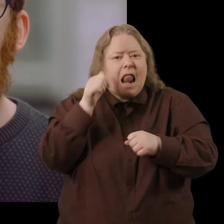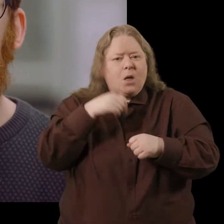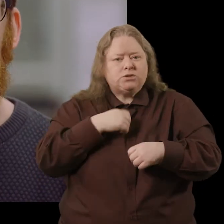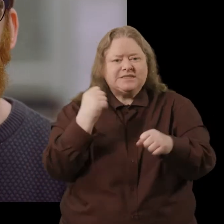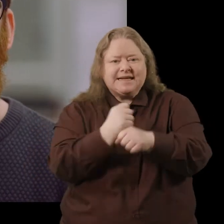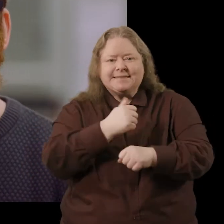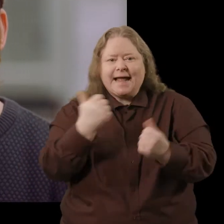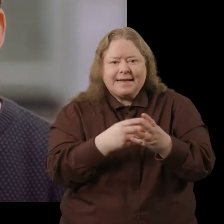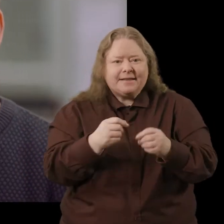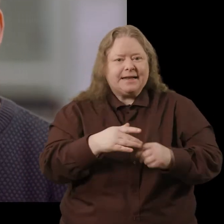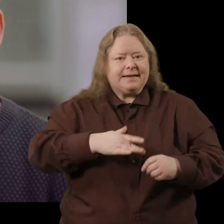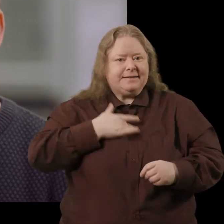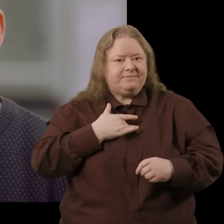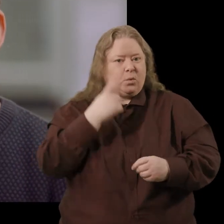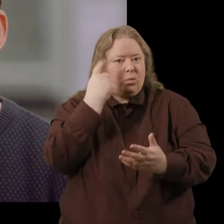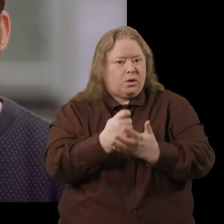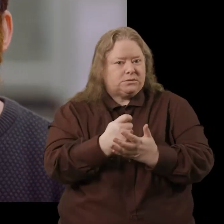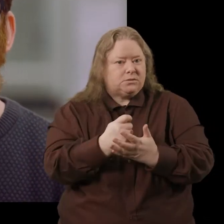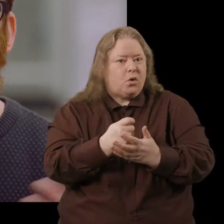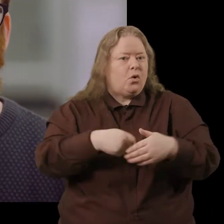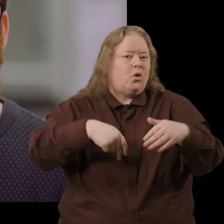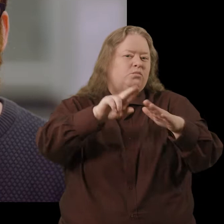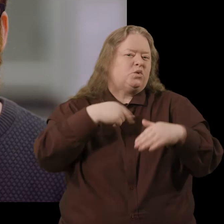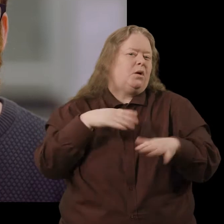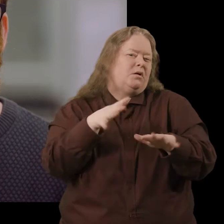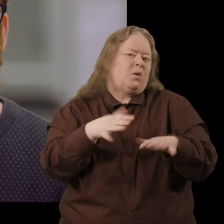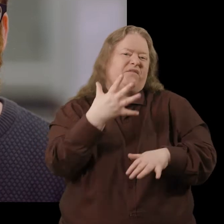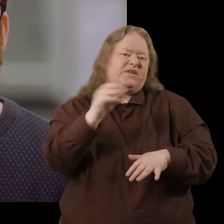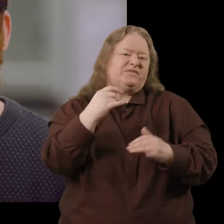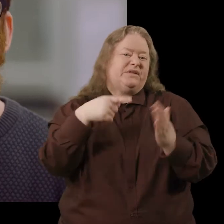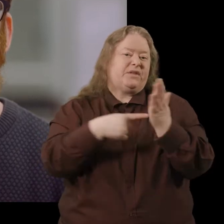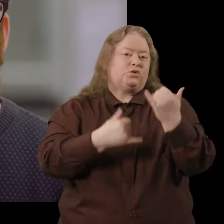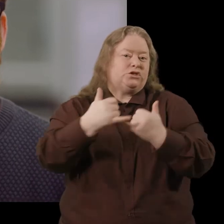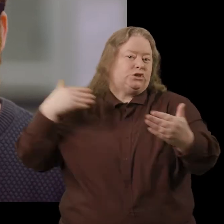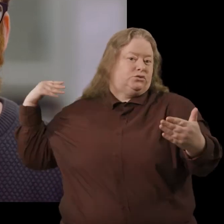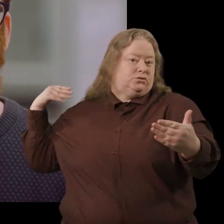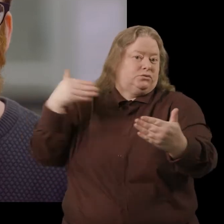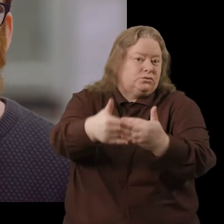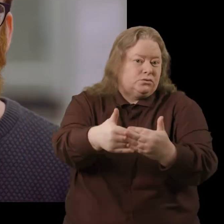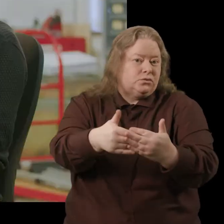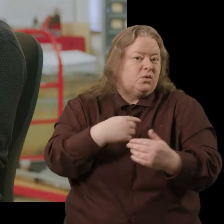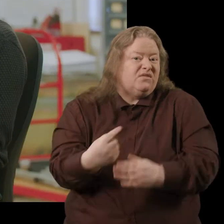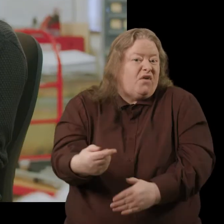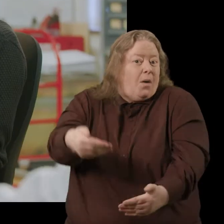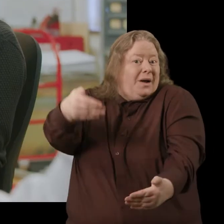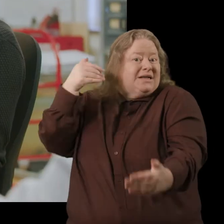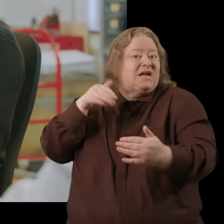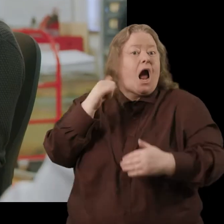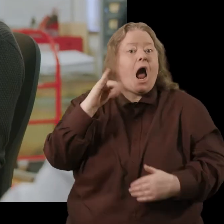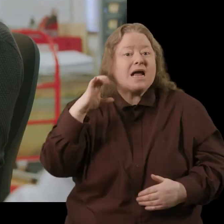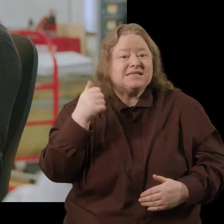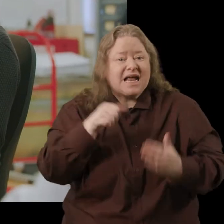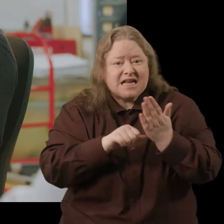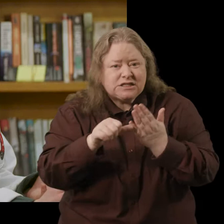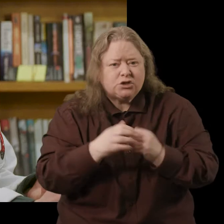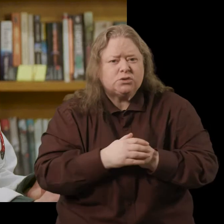date anything that lived once upon a time up to about 50,000 years ago, so as far back as the Ice Age. So archaeologists